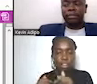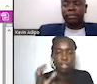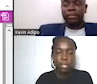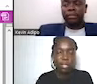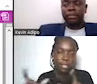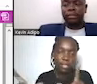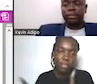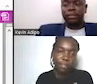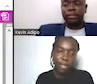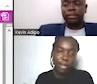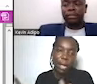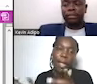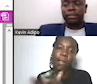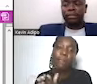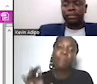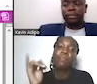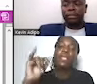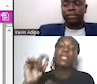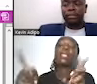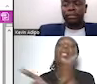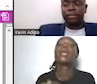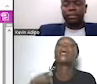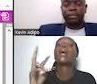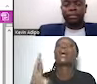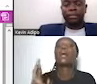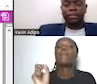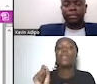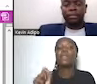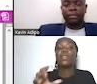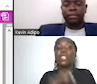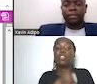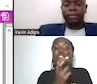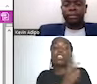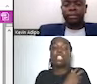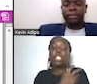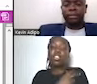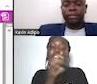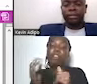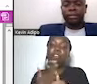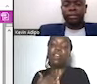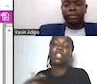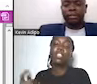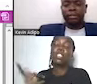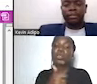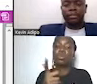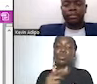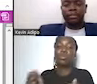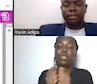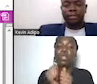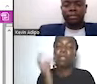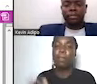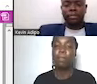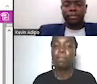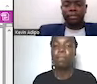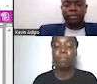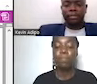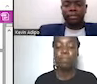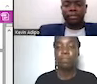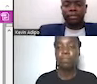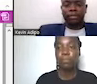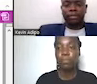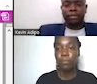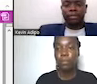that means that they are also available in consultation if you want to do a Zoom call with them. So these are our partners.